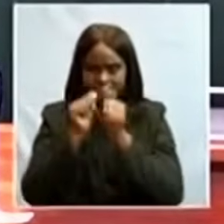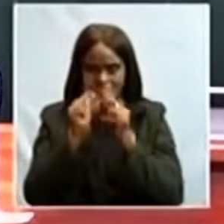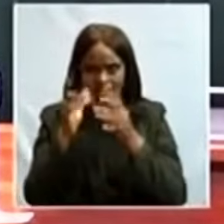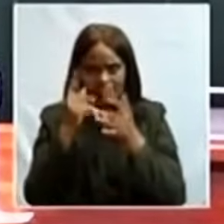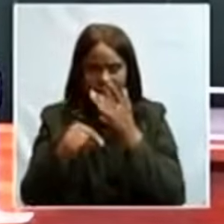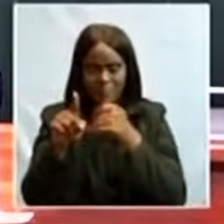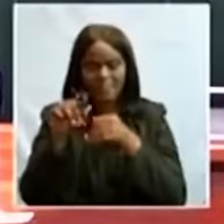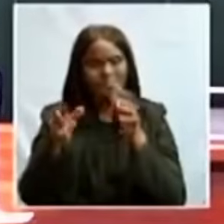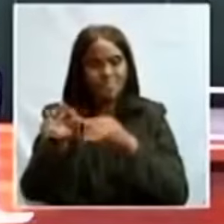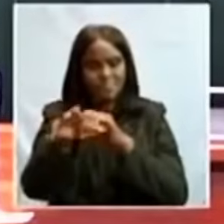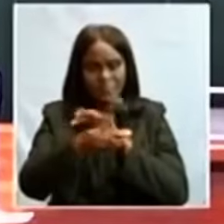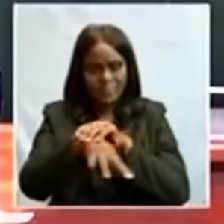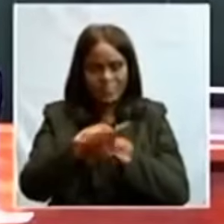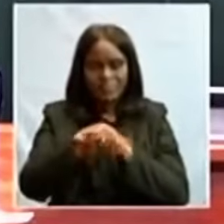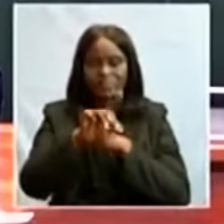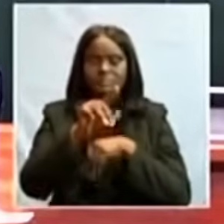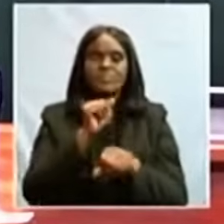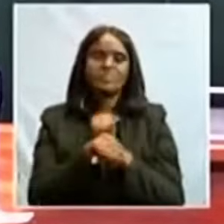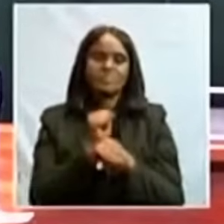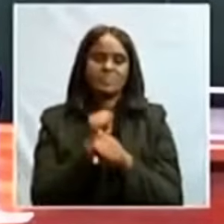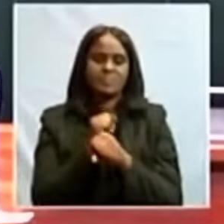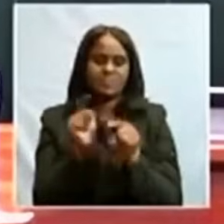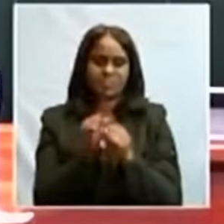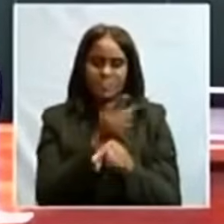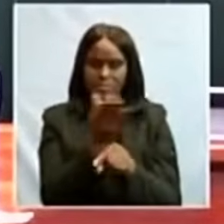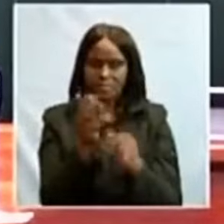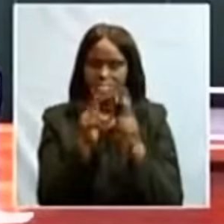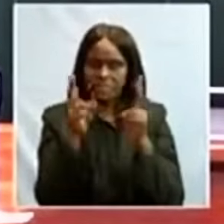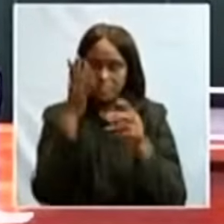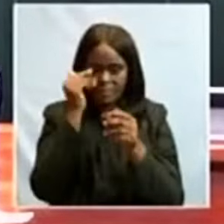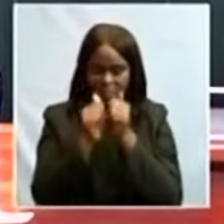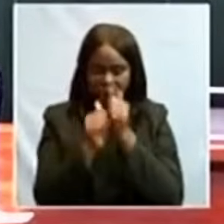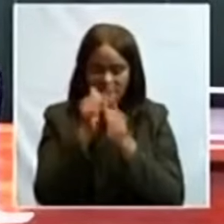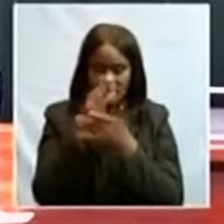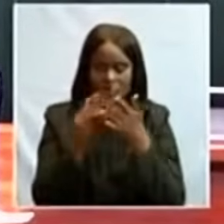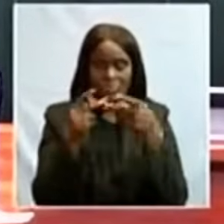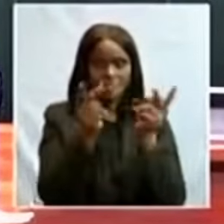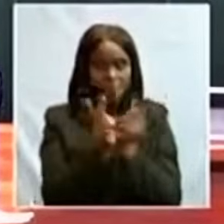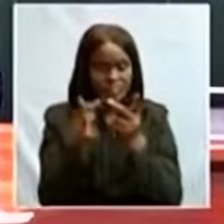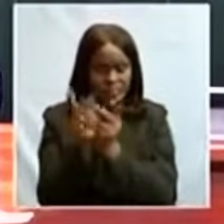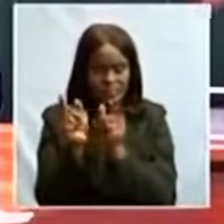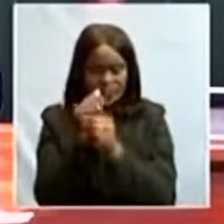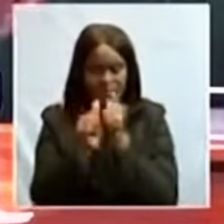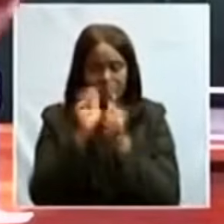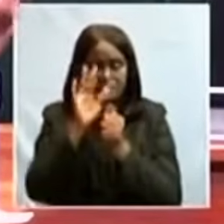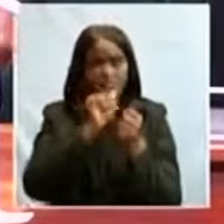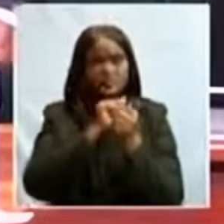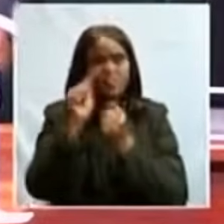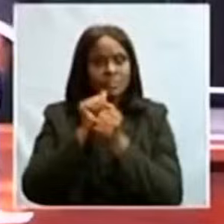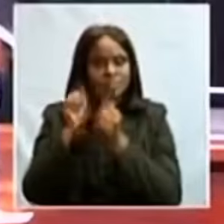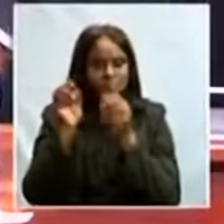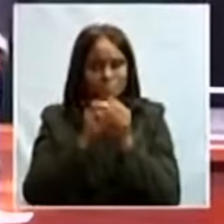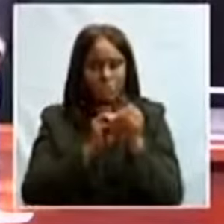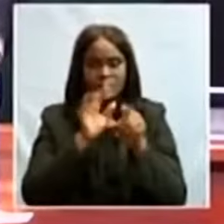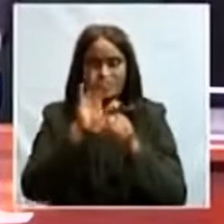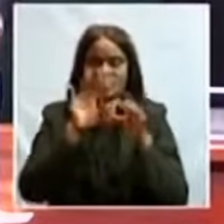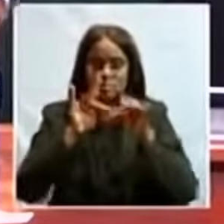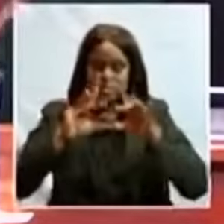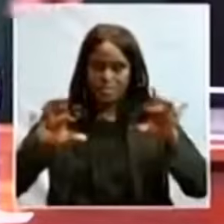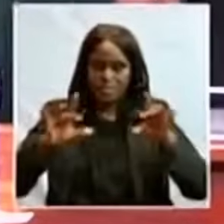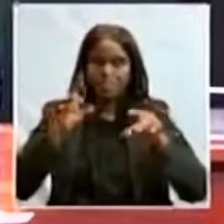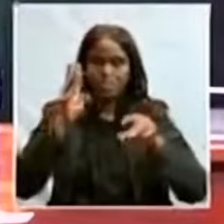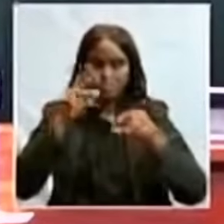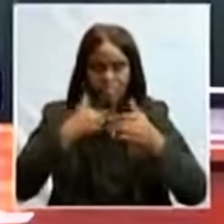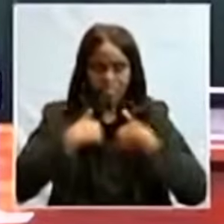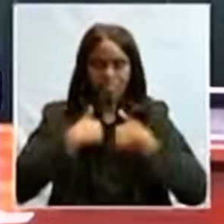without jeopardizing the works. This is so because some places, due to their distances and their landscape, will